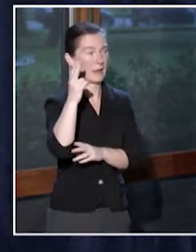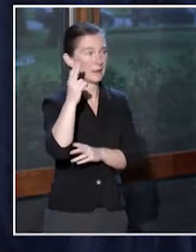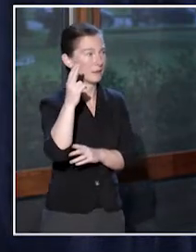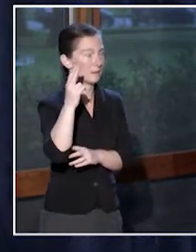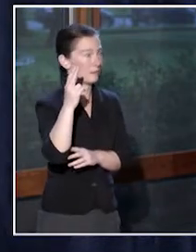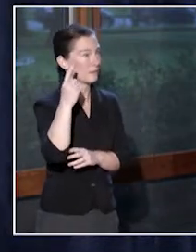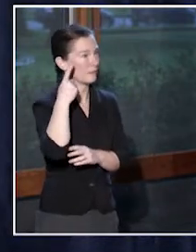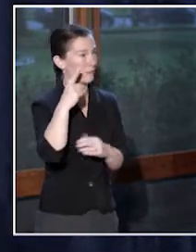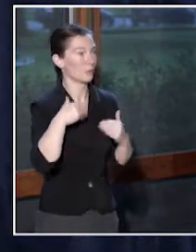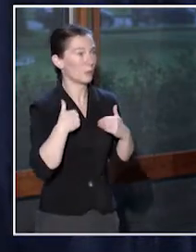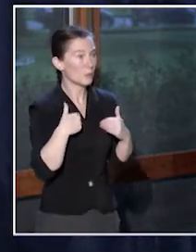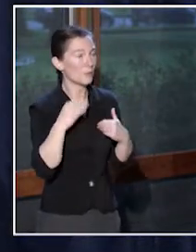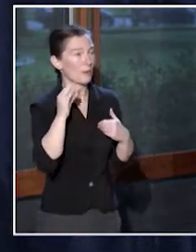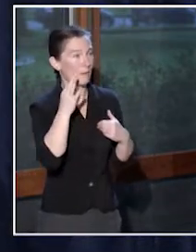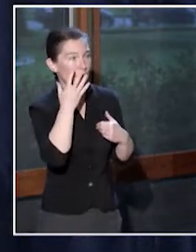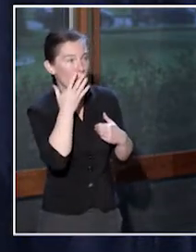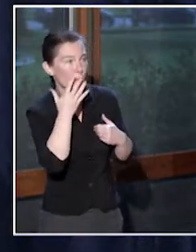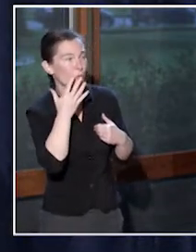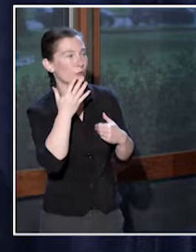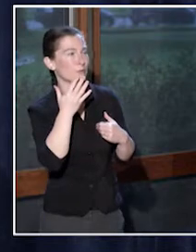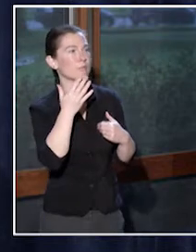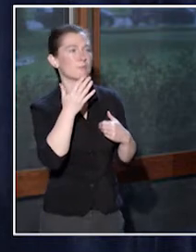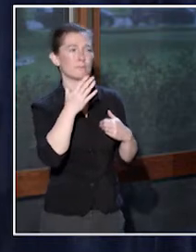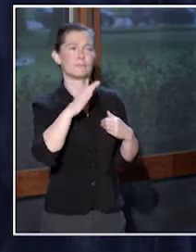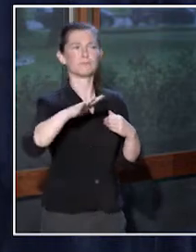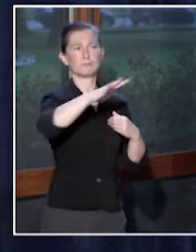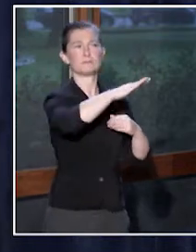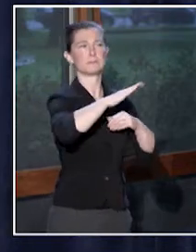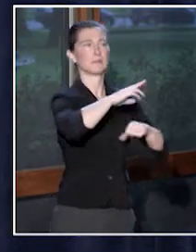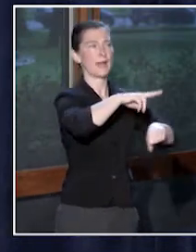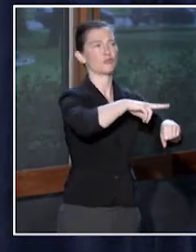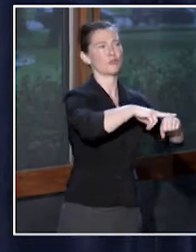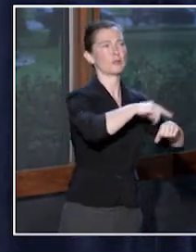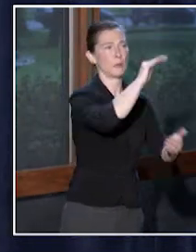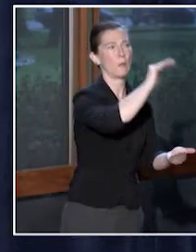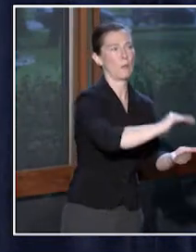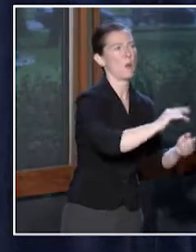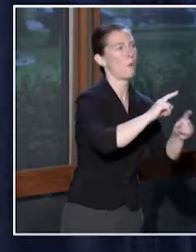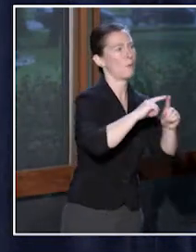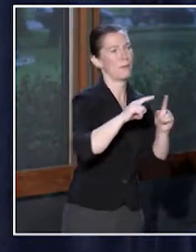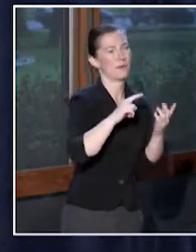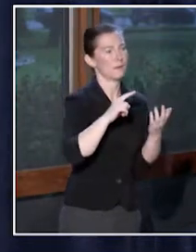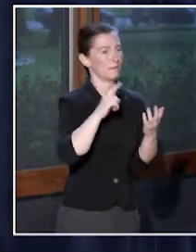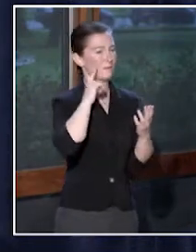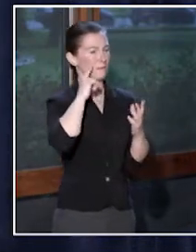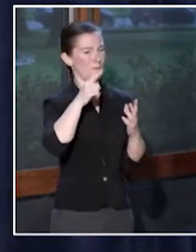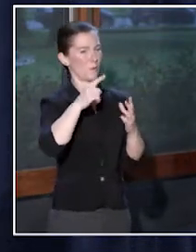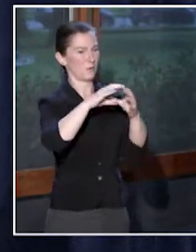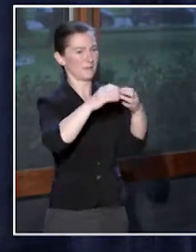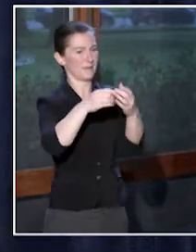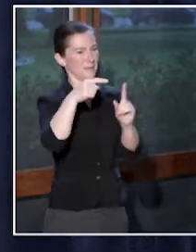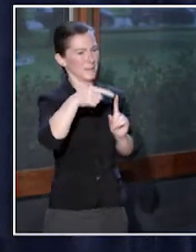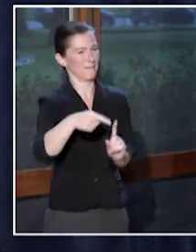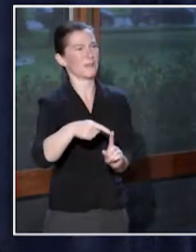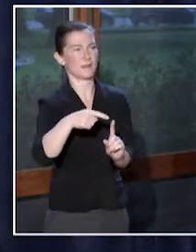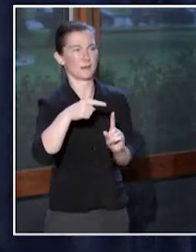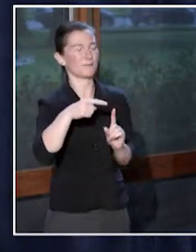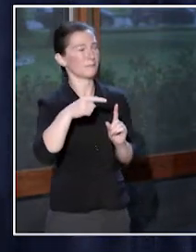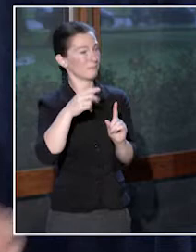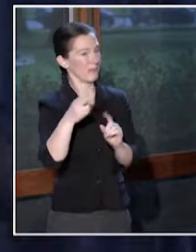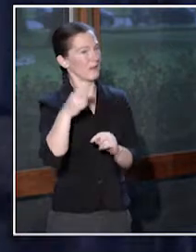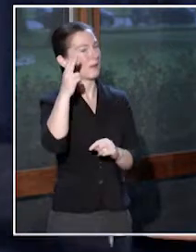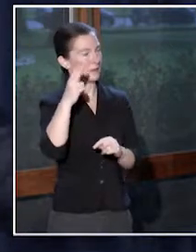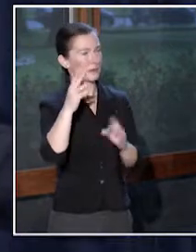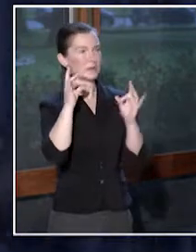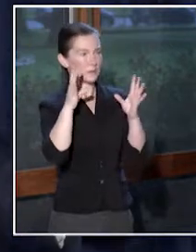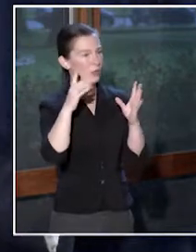for youth of color and low income youth. That is unacceptable It's terrible for them. It's terrible for their families.